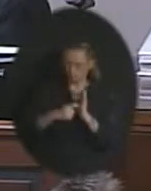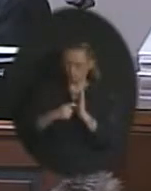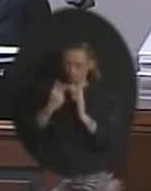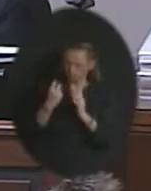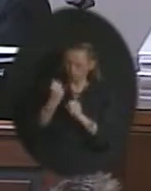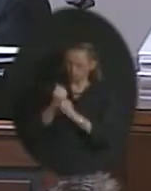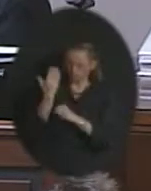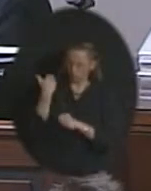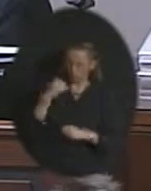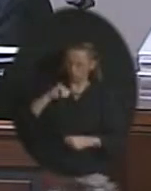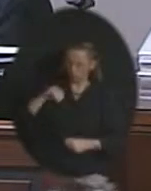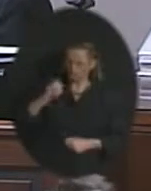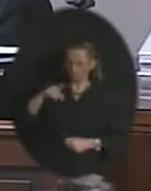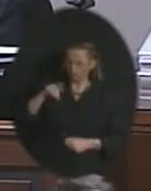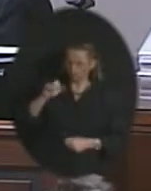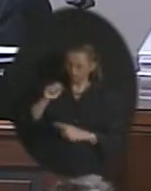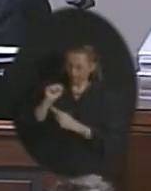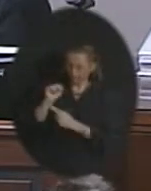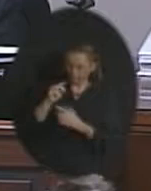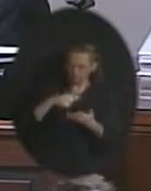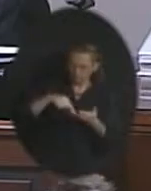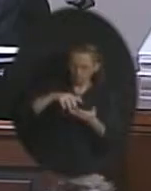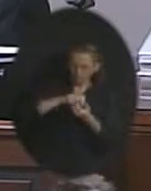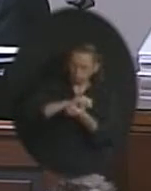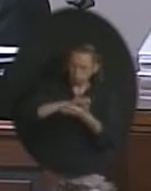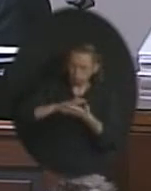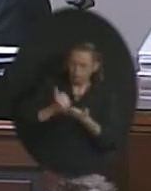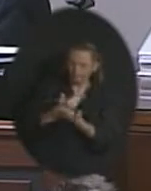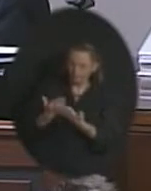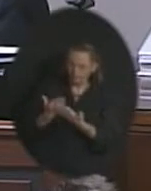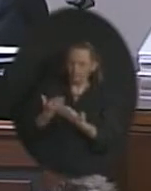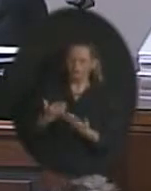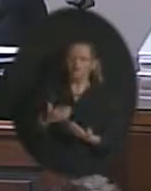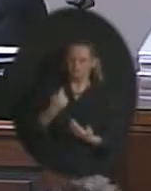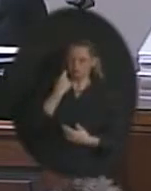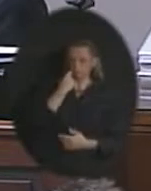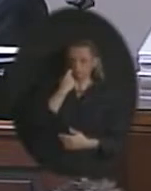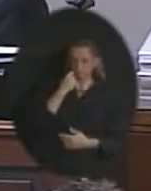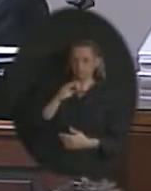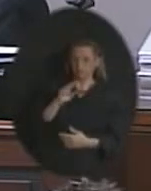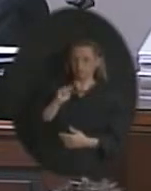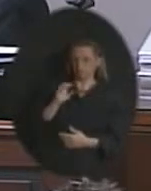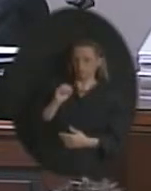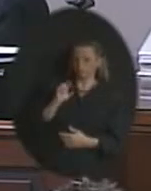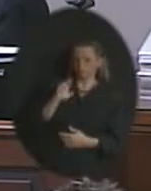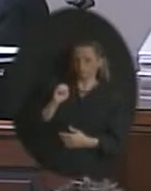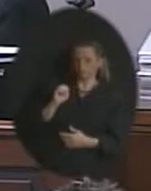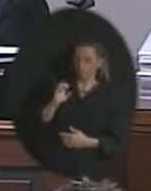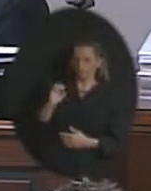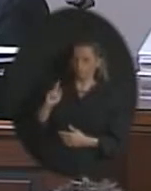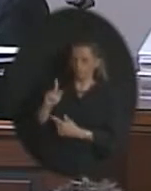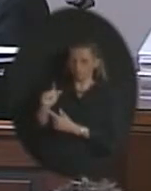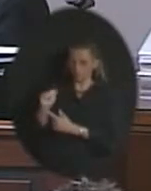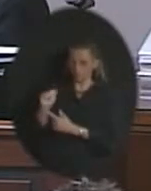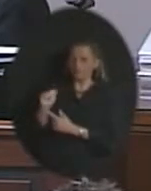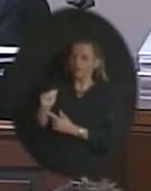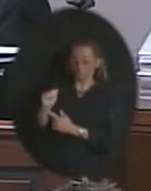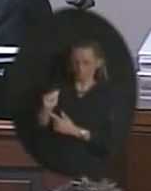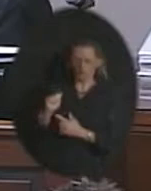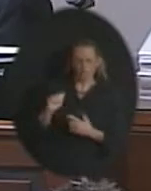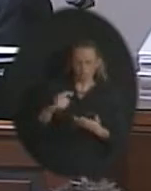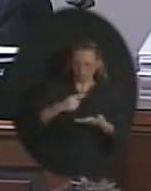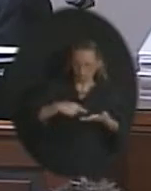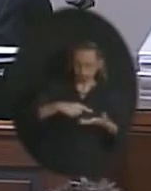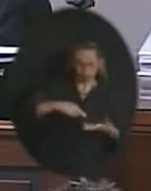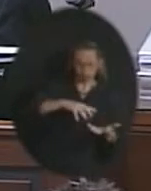ago now. Recently, we had one in Moore, Oklahoma, which is where I was first living. My wife and I were first married. The